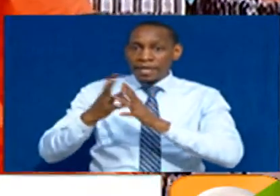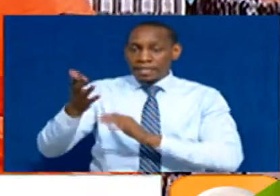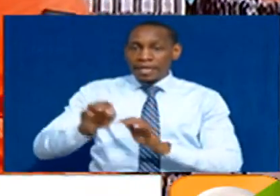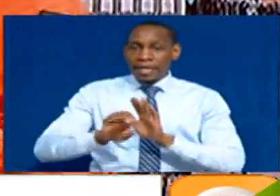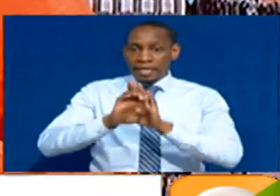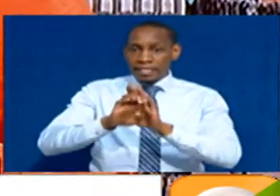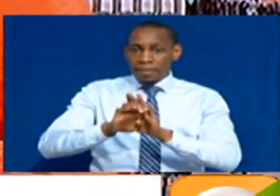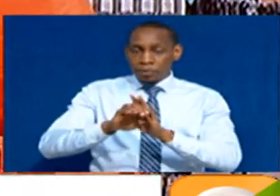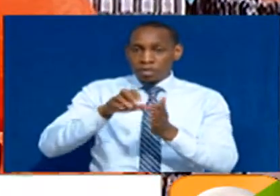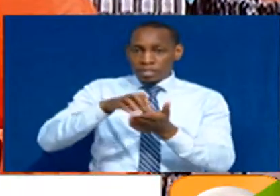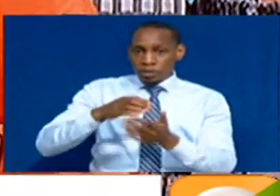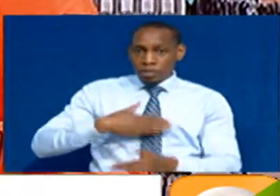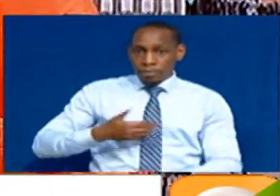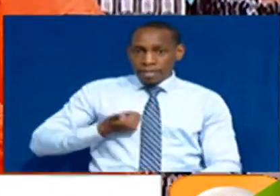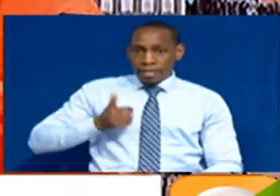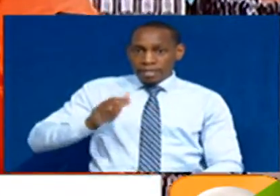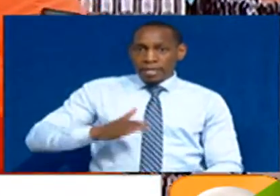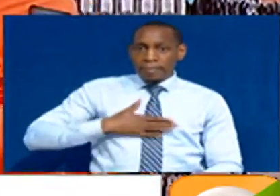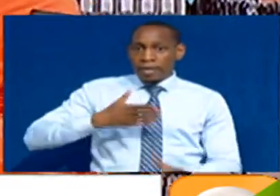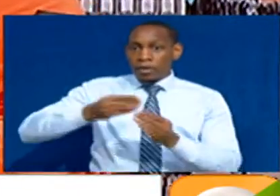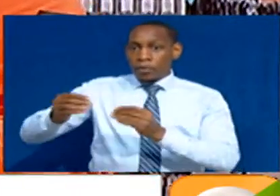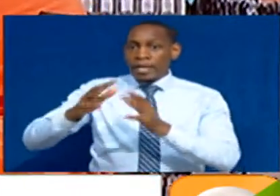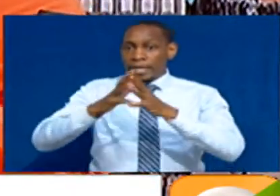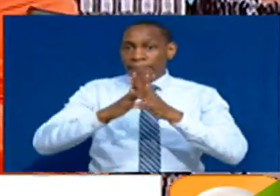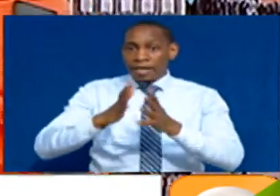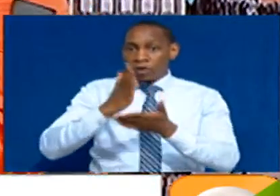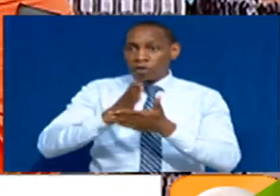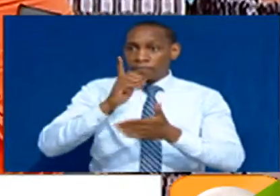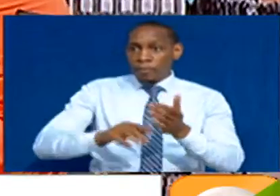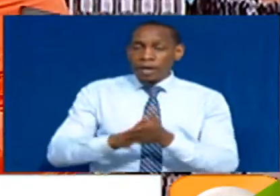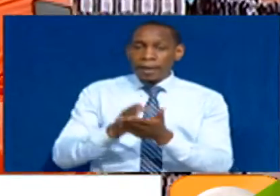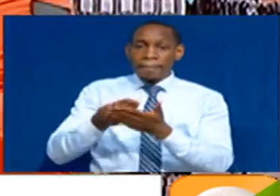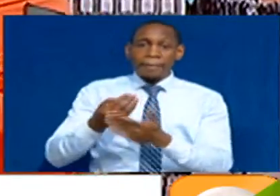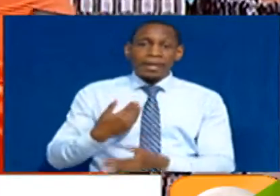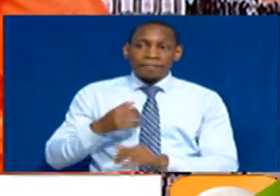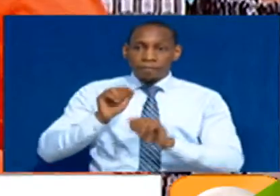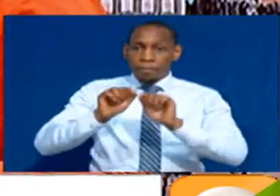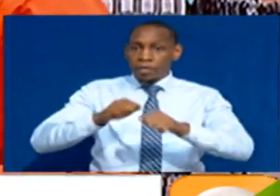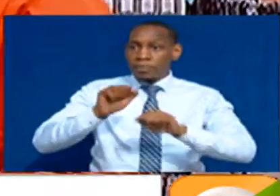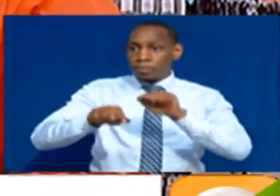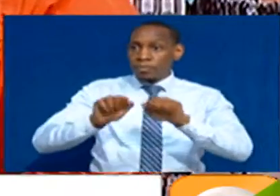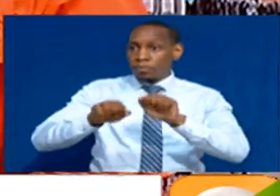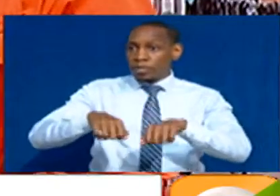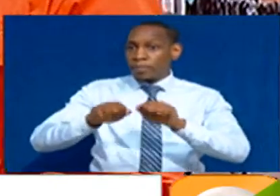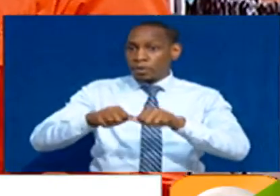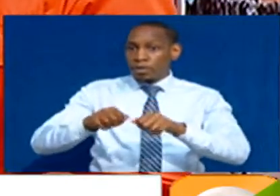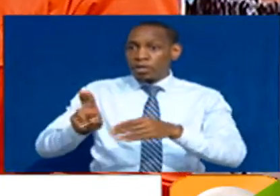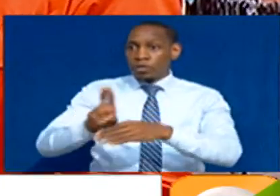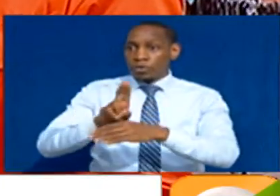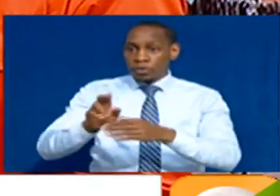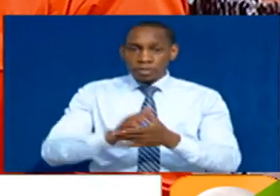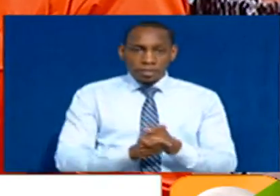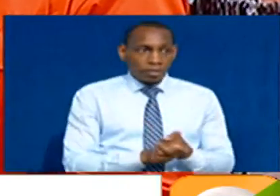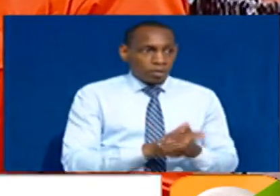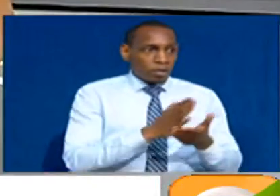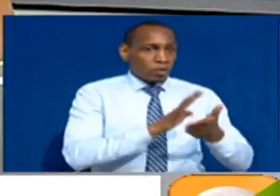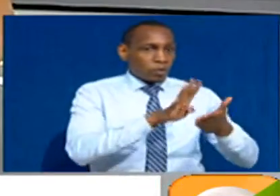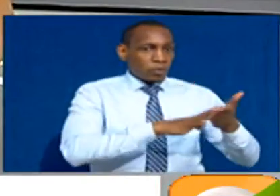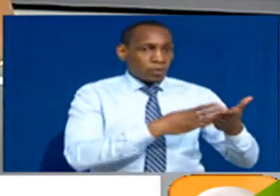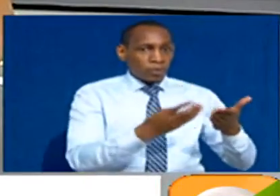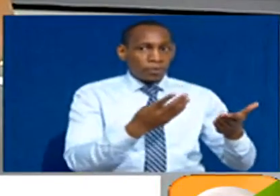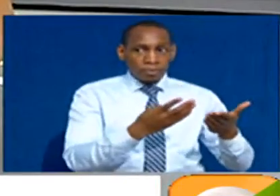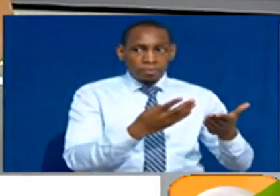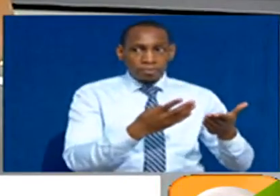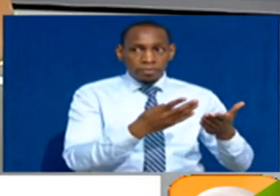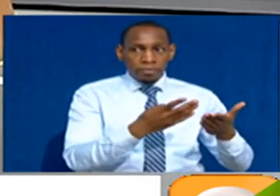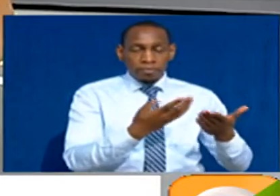my case, my daughter is in the States. And, you know, I have to make sure that she's got money to be able to use whenever she needs. You have a complex network of...